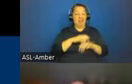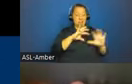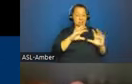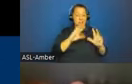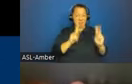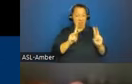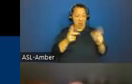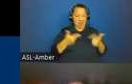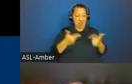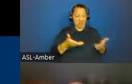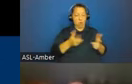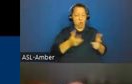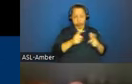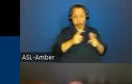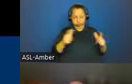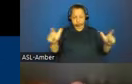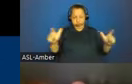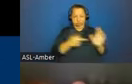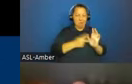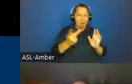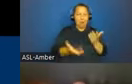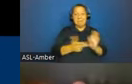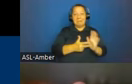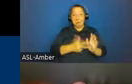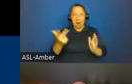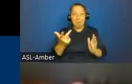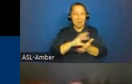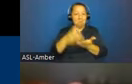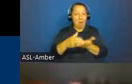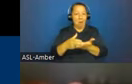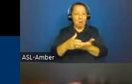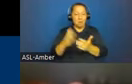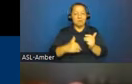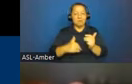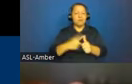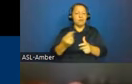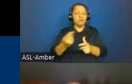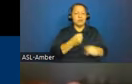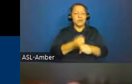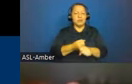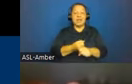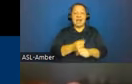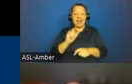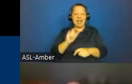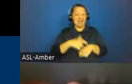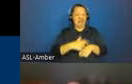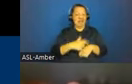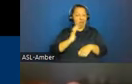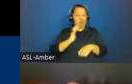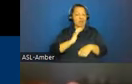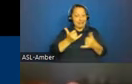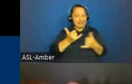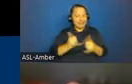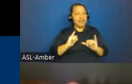in the early years of this city. Even then, there was an intense interest in archaeology within the community, although